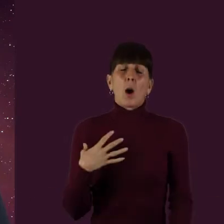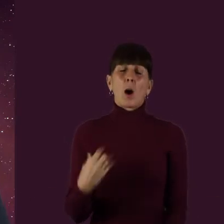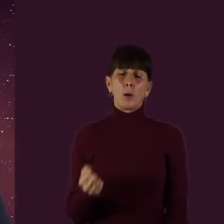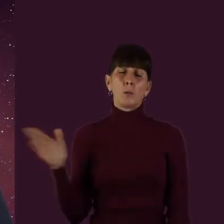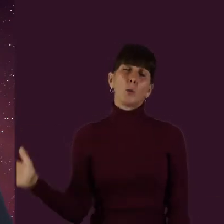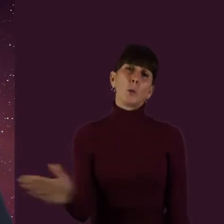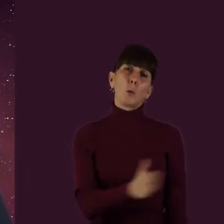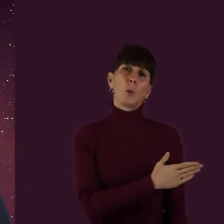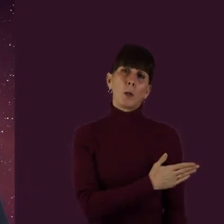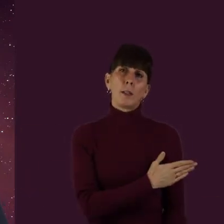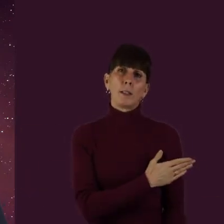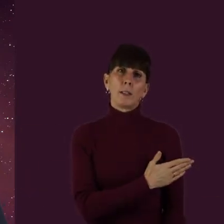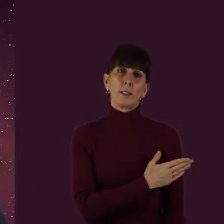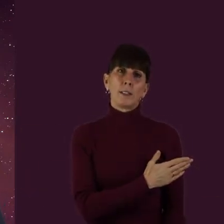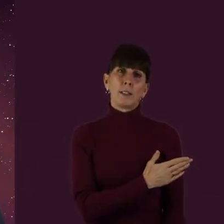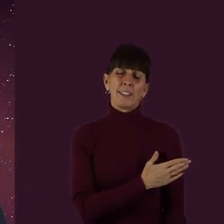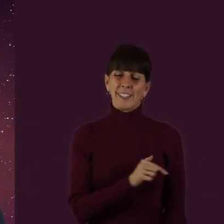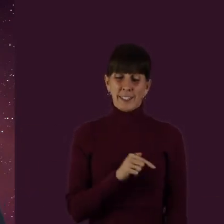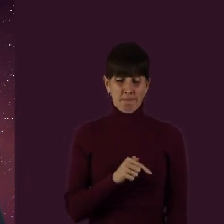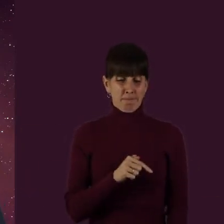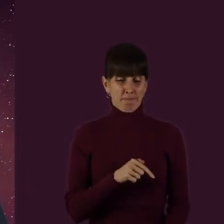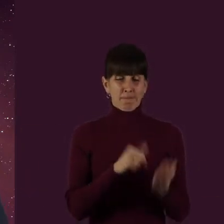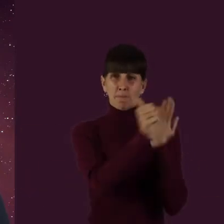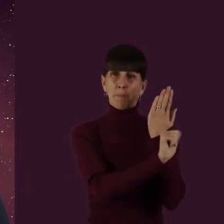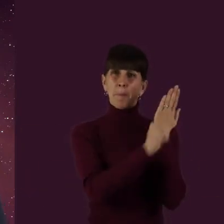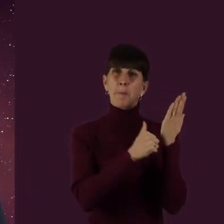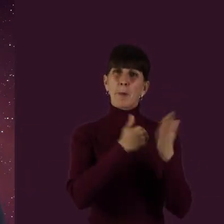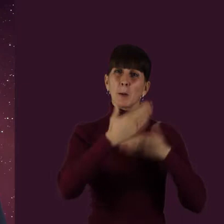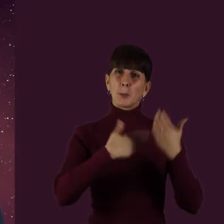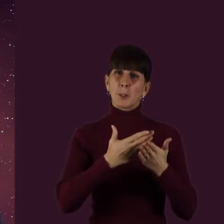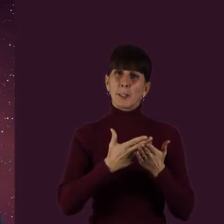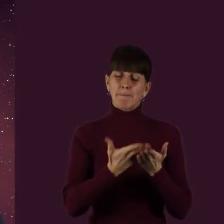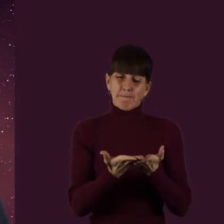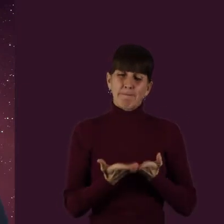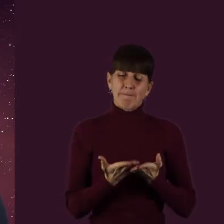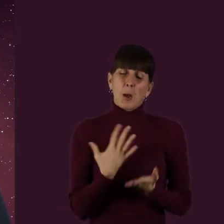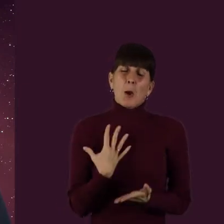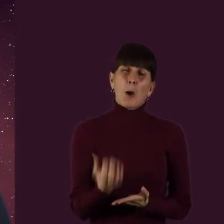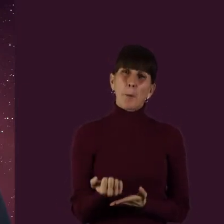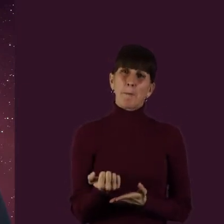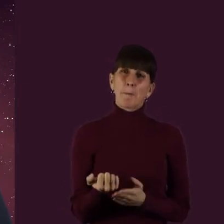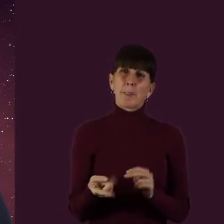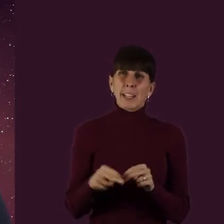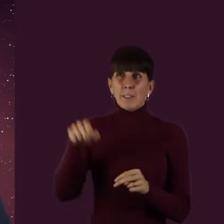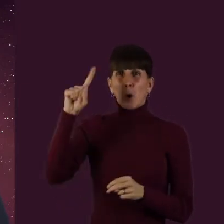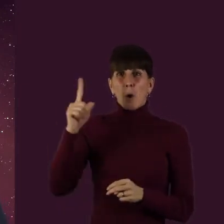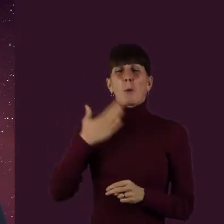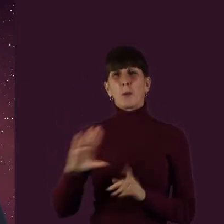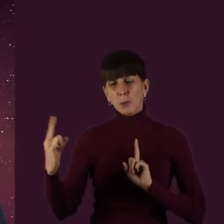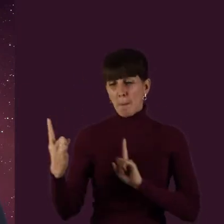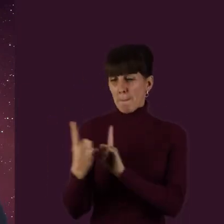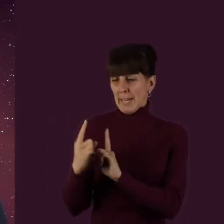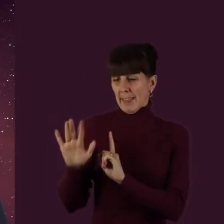Everything about this story gives me hope. If God is willing to meet the shepherds where they are, there is